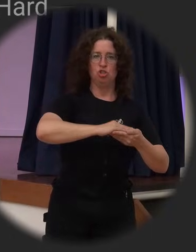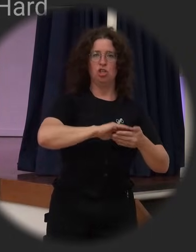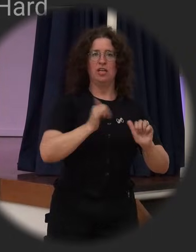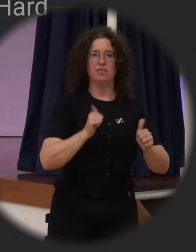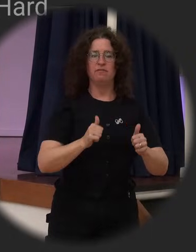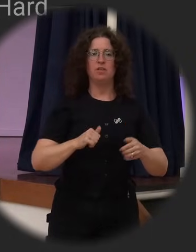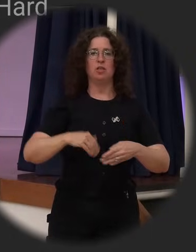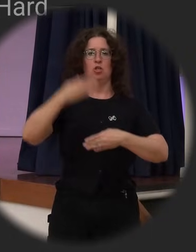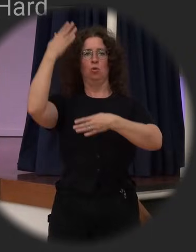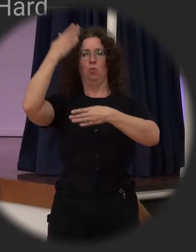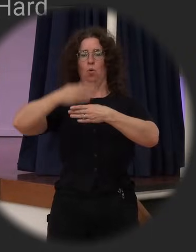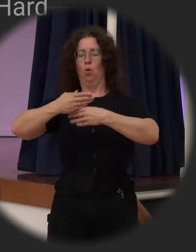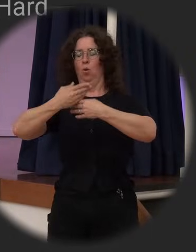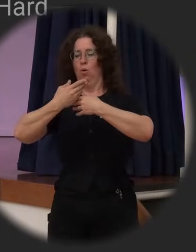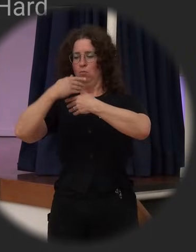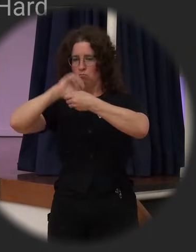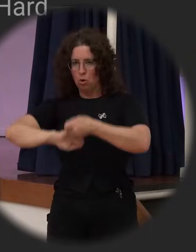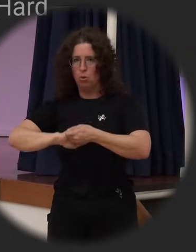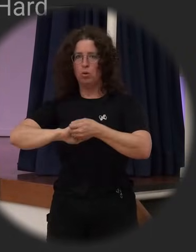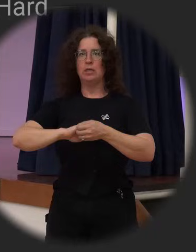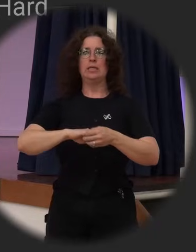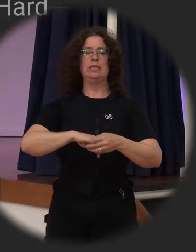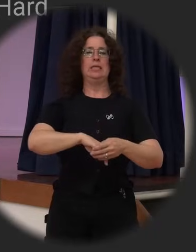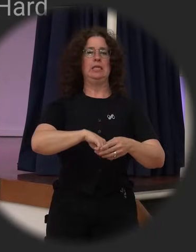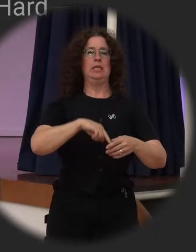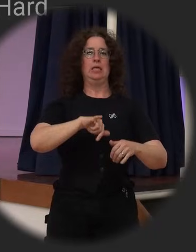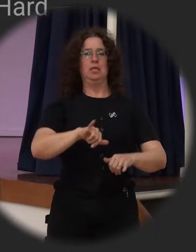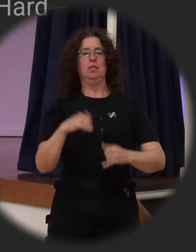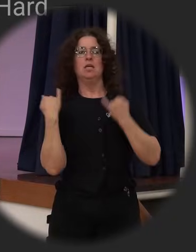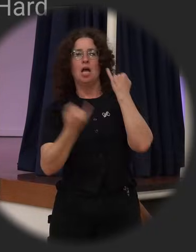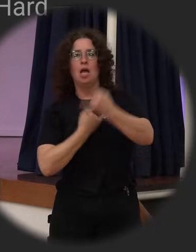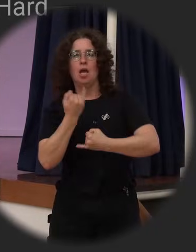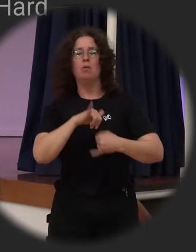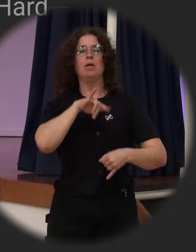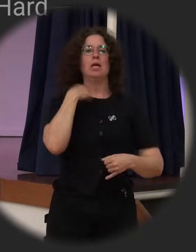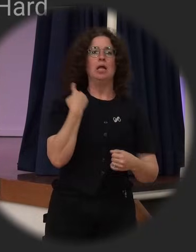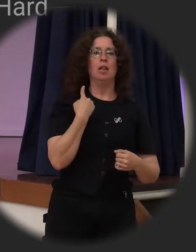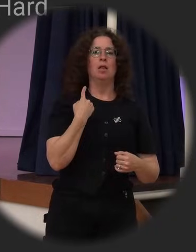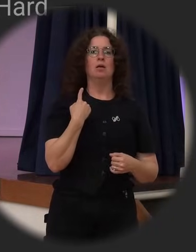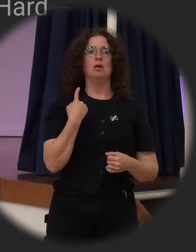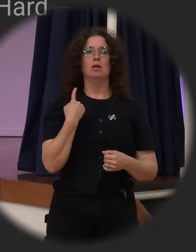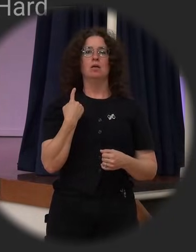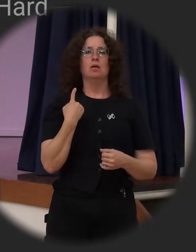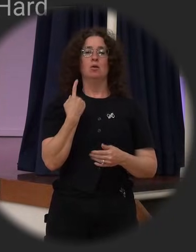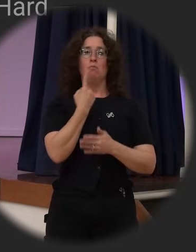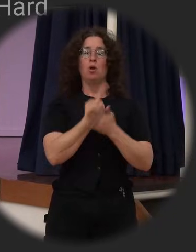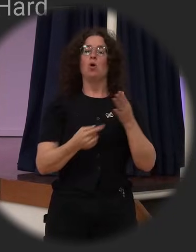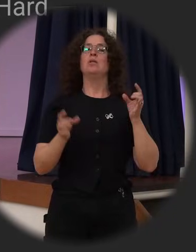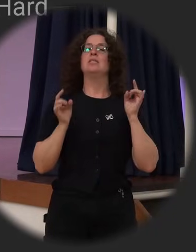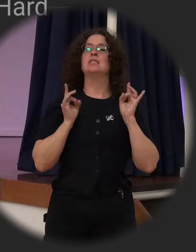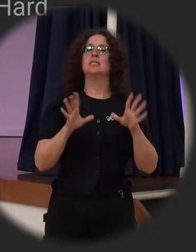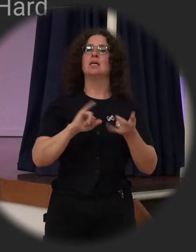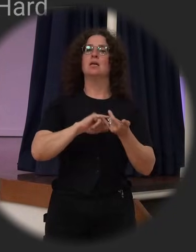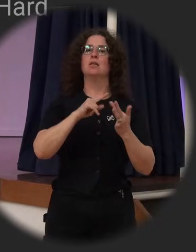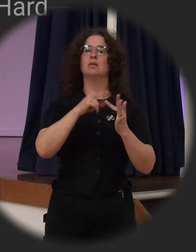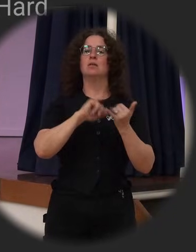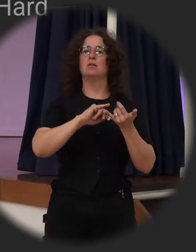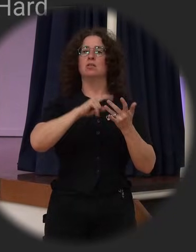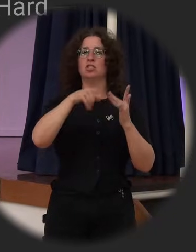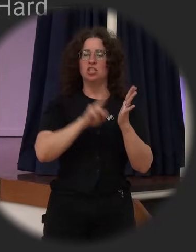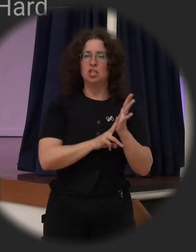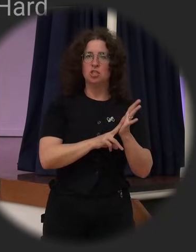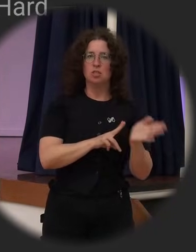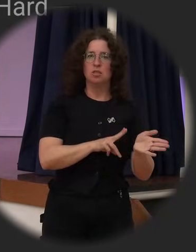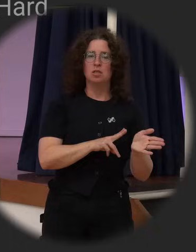down, enemies you've killed, that kind of thing. But importantly, you only really load at the very start of your session, and then you save at the very